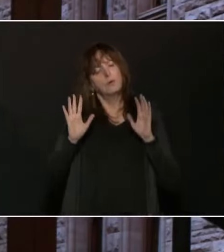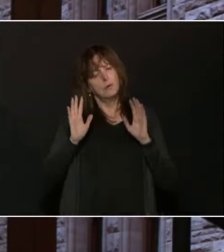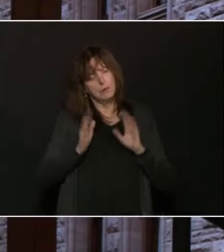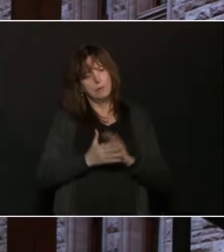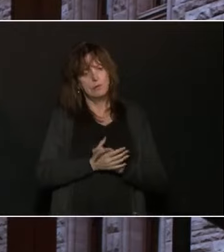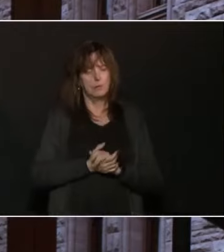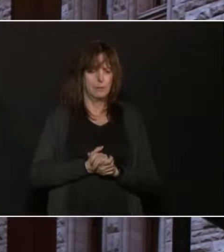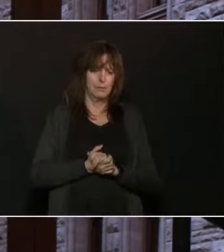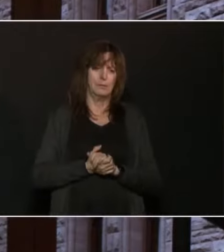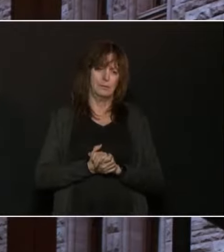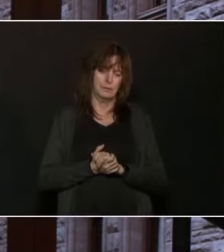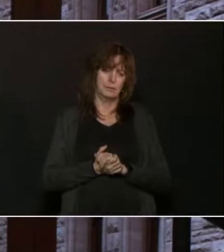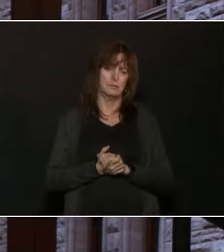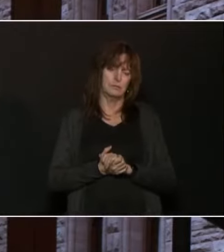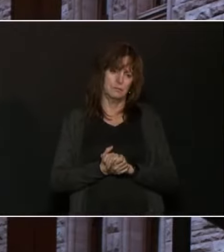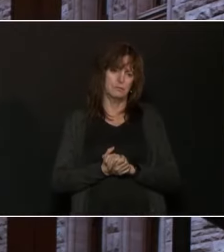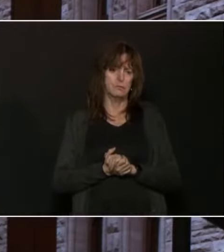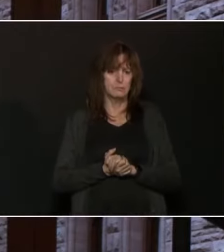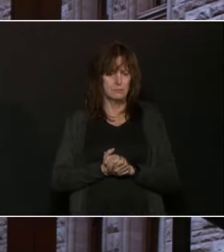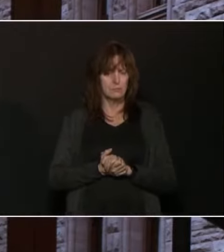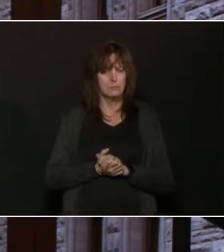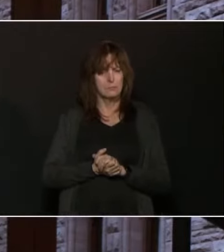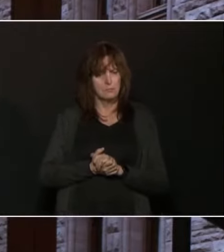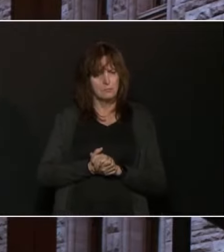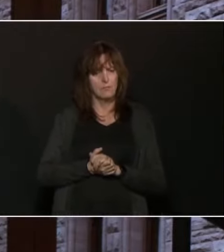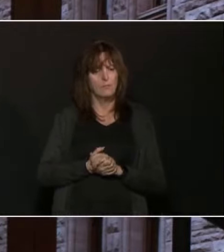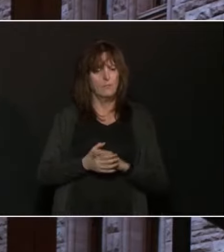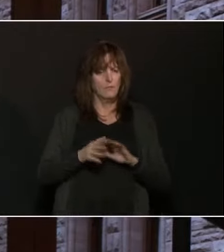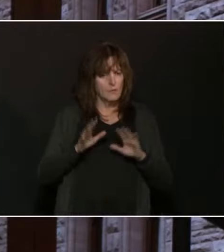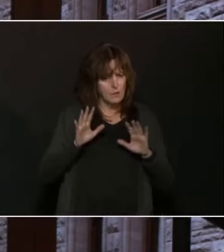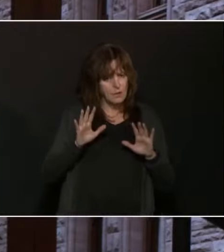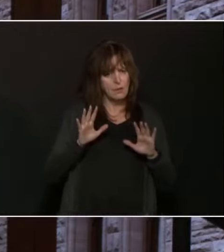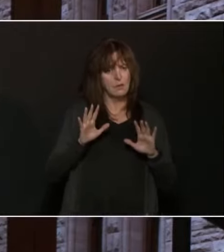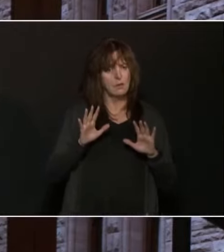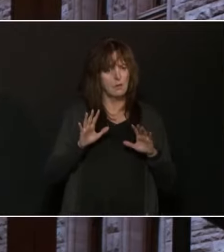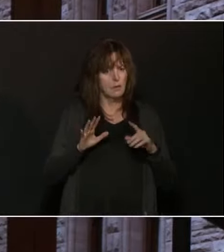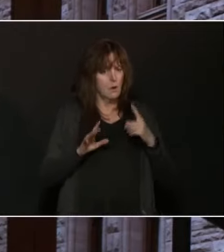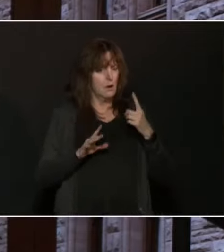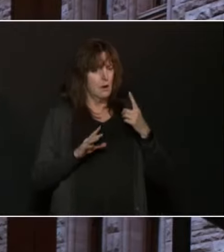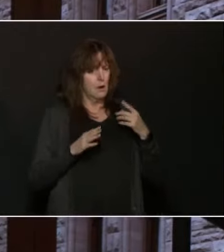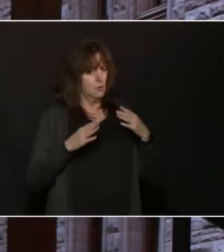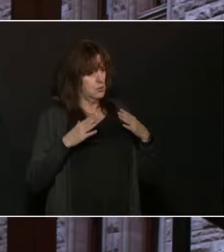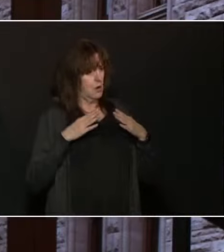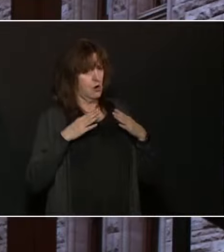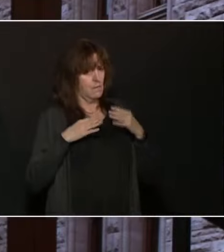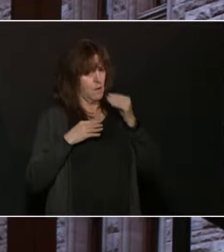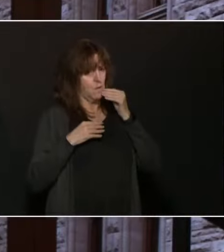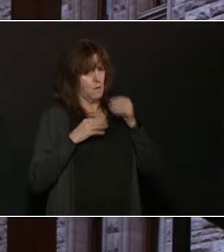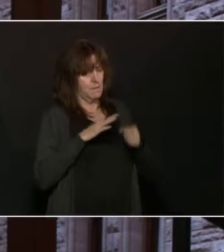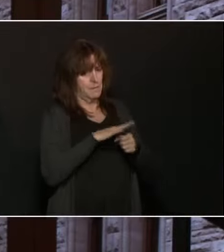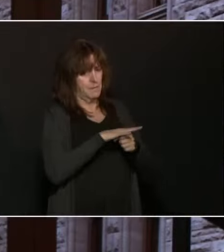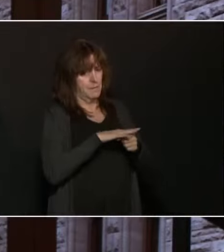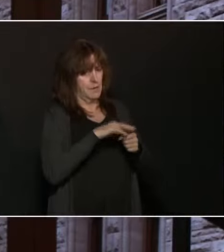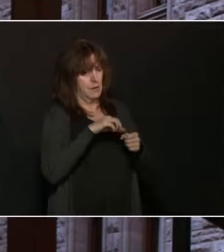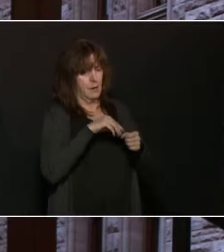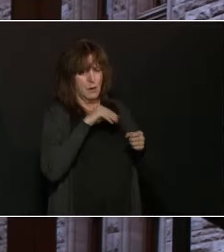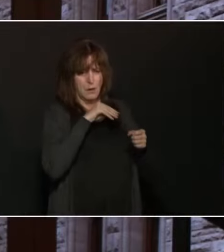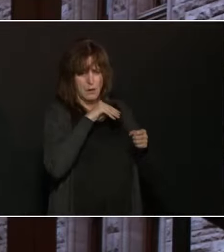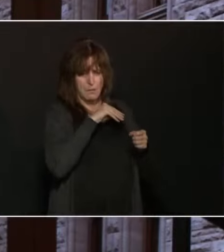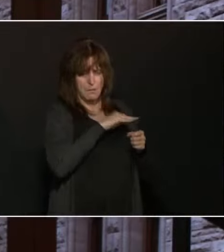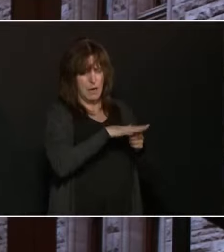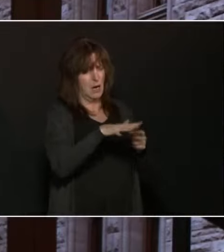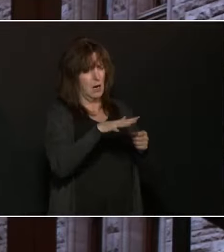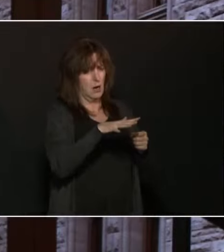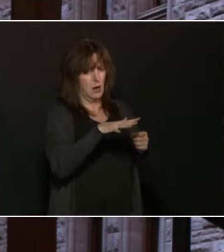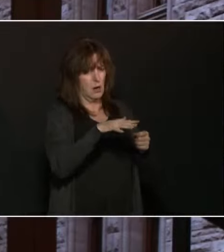and unfortunately has resulted in a large outbreak in one of our long-term care homes and affiliated areas. On the